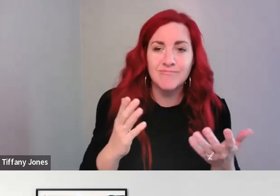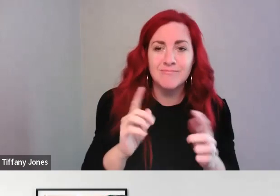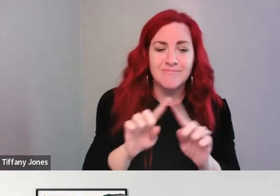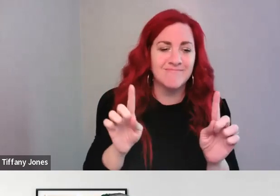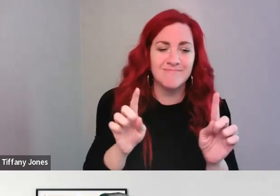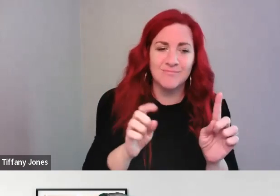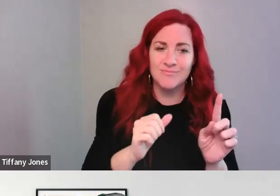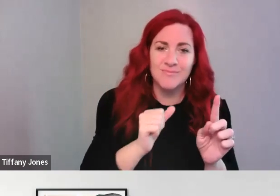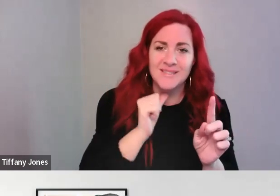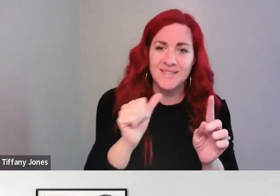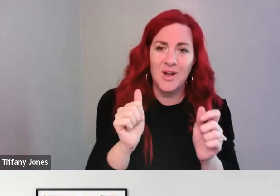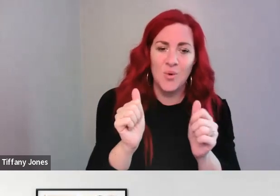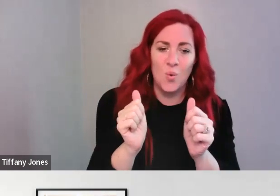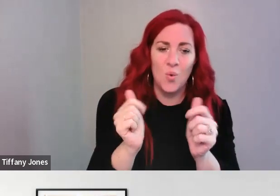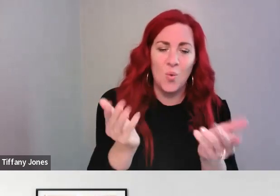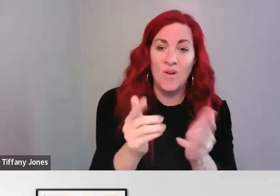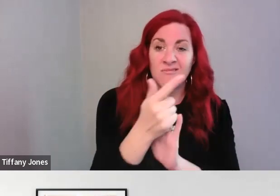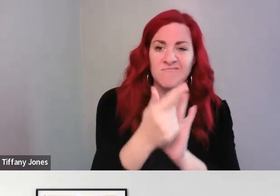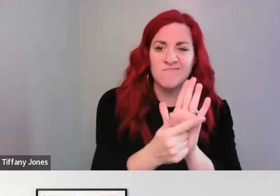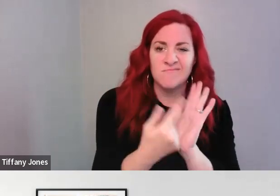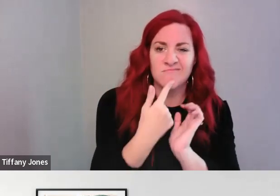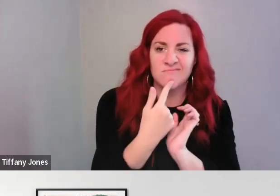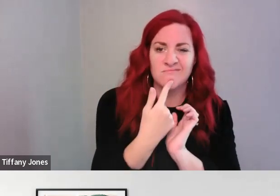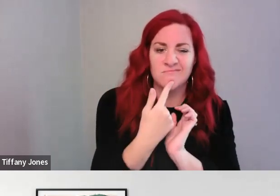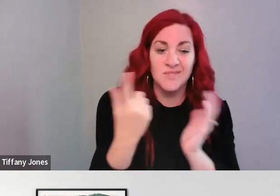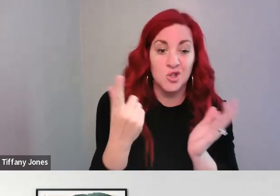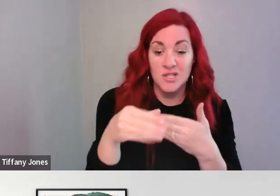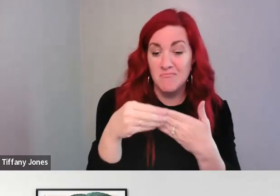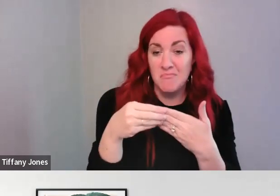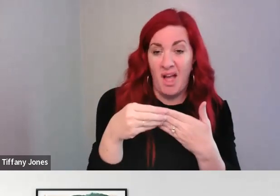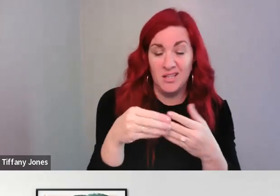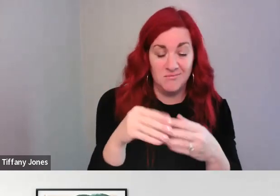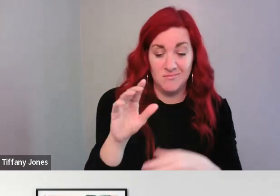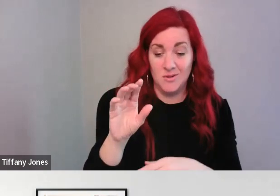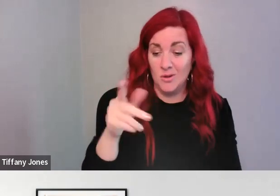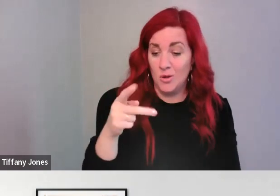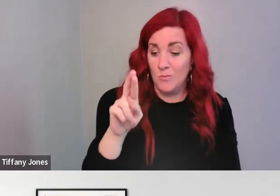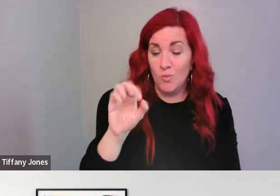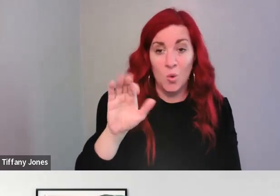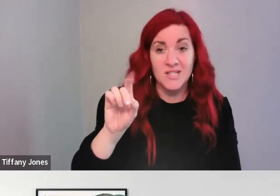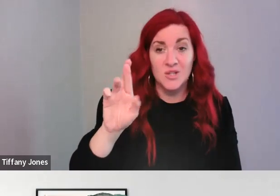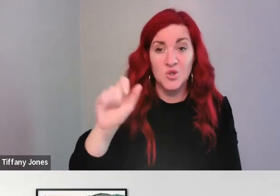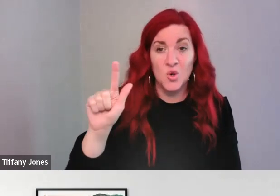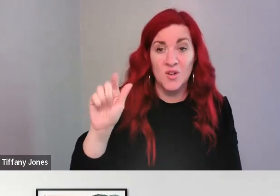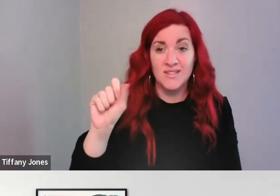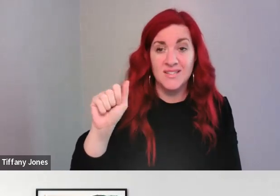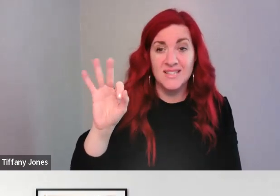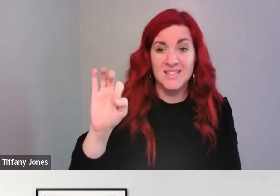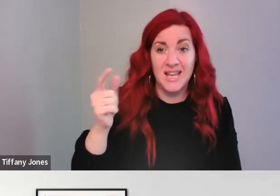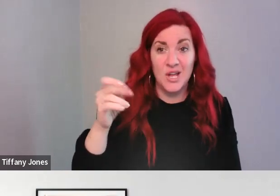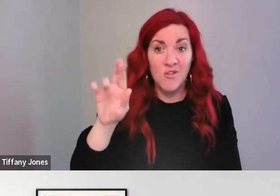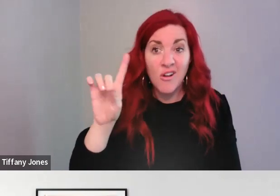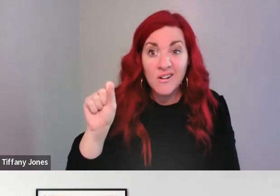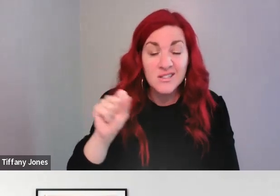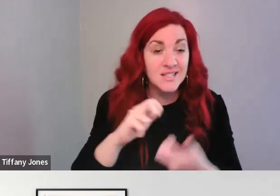not really what the statute says. It kind of says you get that packet of procedural safeguards, and if you have an issue, you can look up our